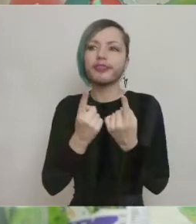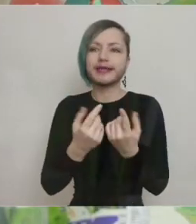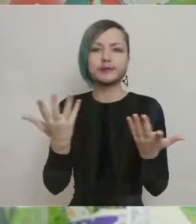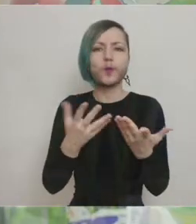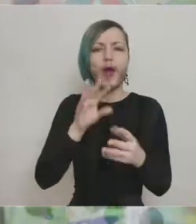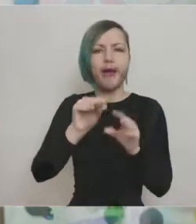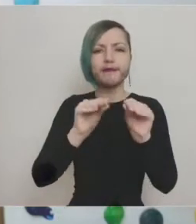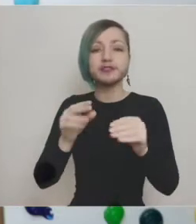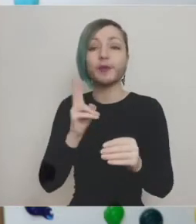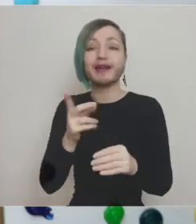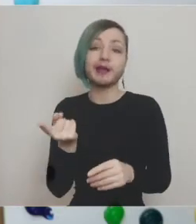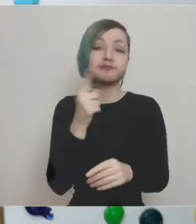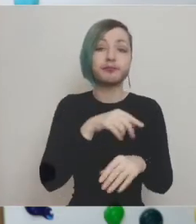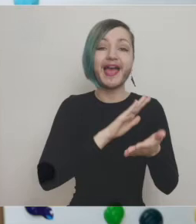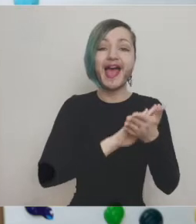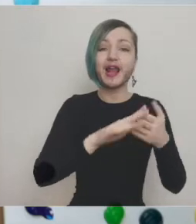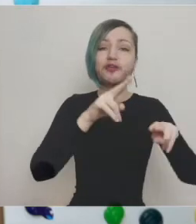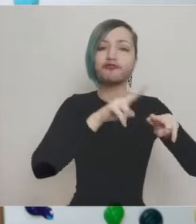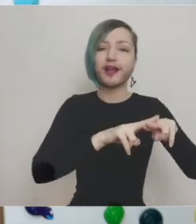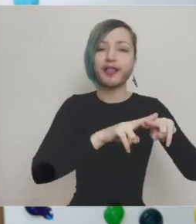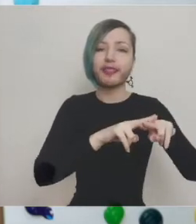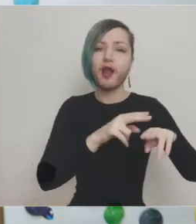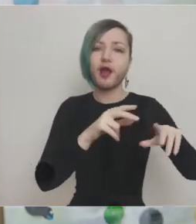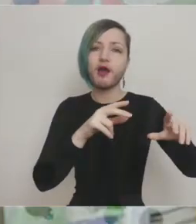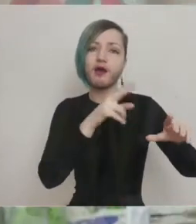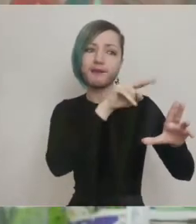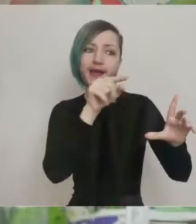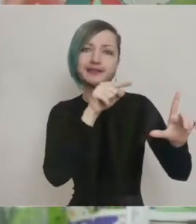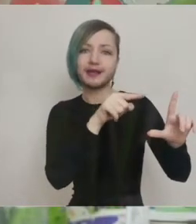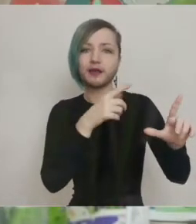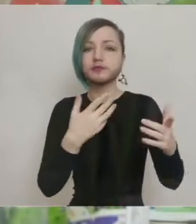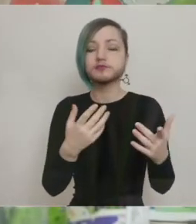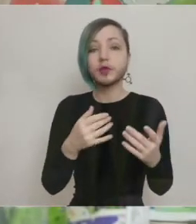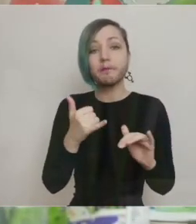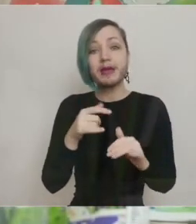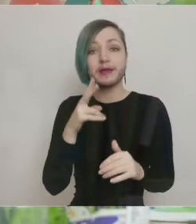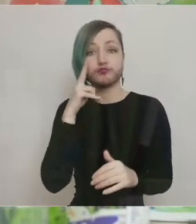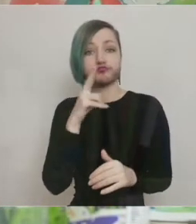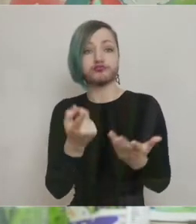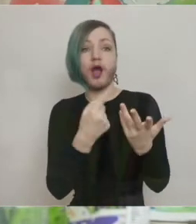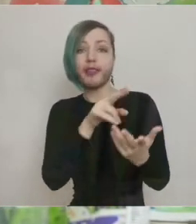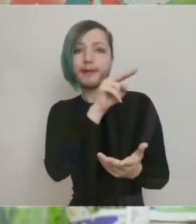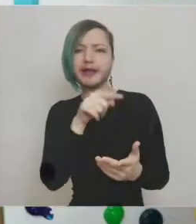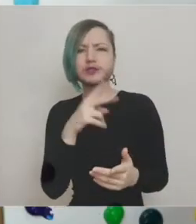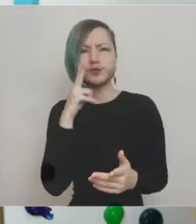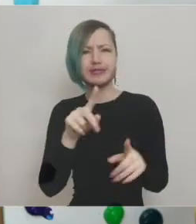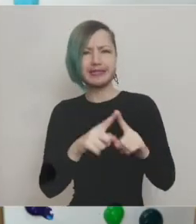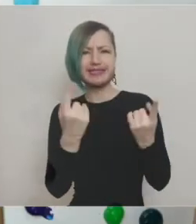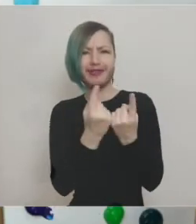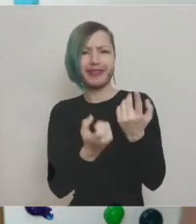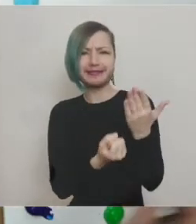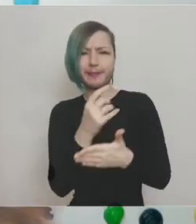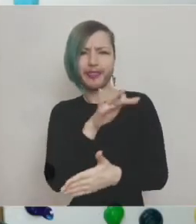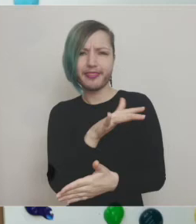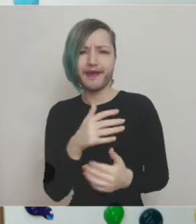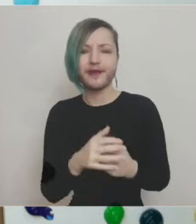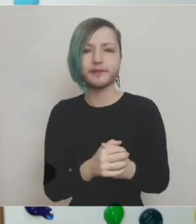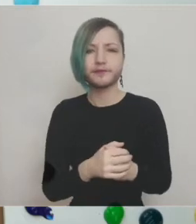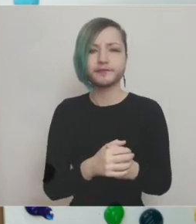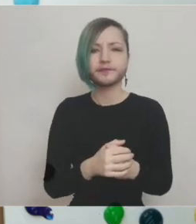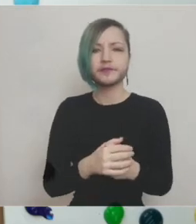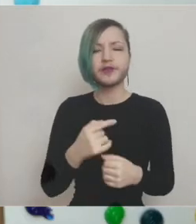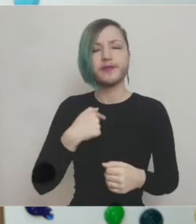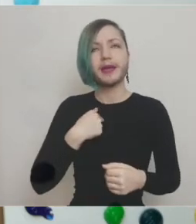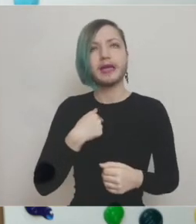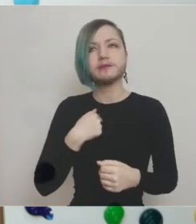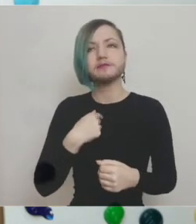again, looking back at Helen Frankenthaler's work, when you look at someone else's paintings, you might see different things going on. In my mind, her work